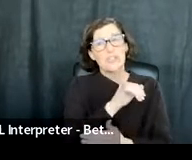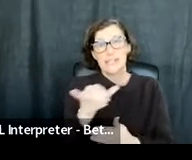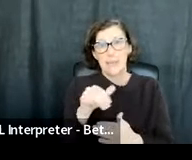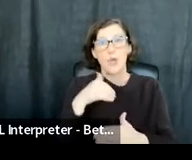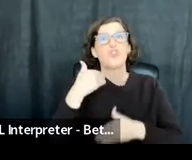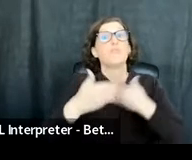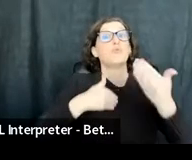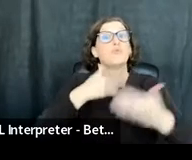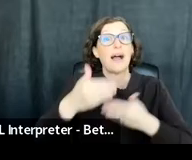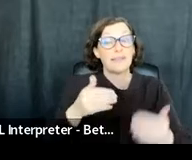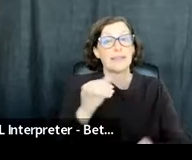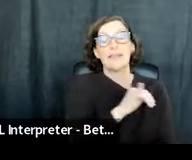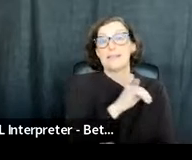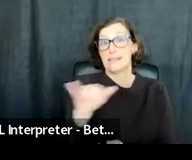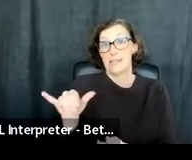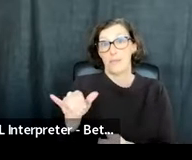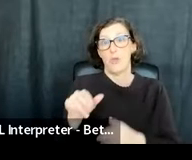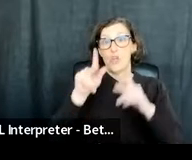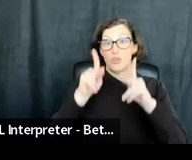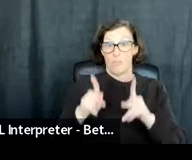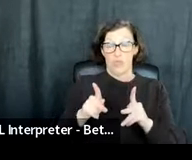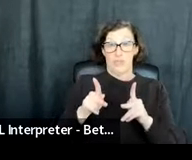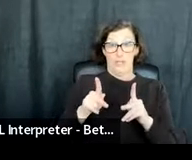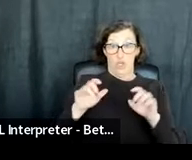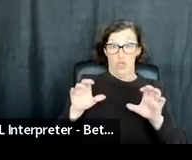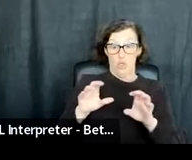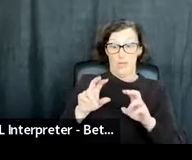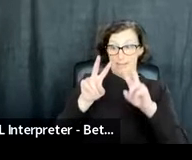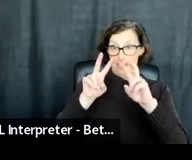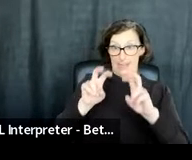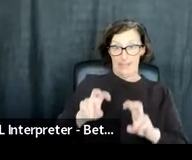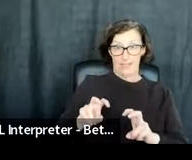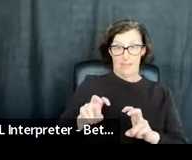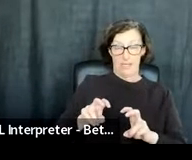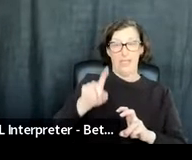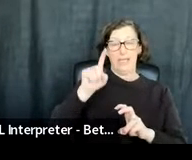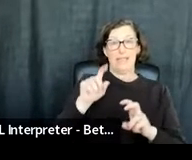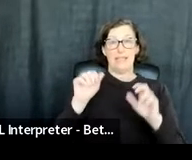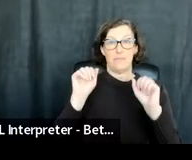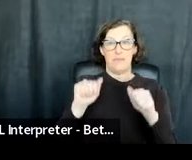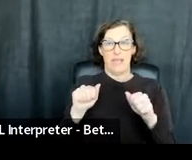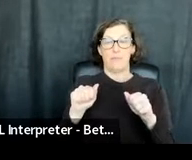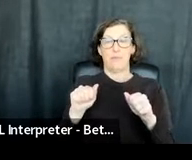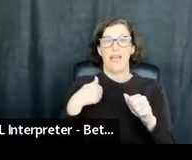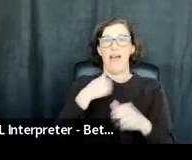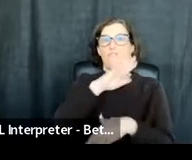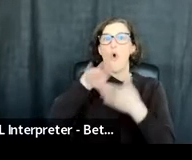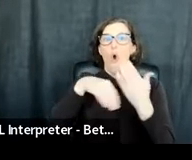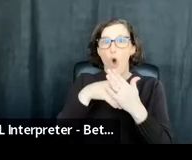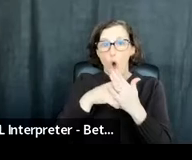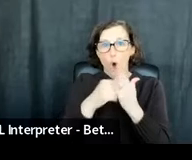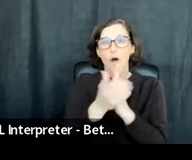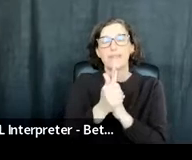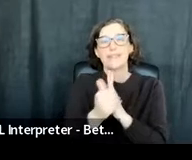the same. Basically, the person who does the assessment needs to be able to possess all these skills, all that